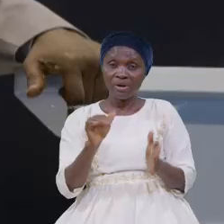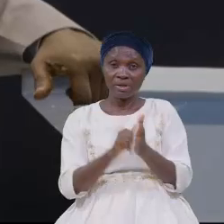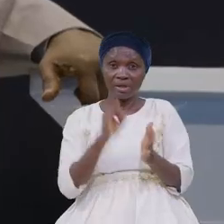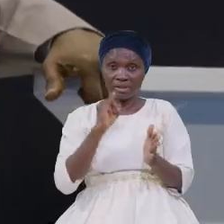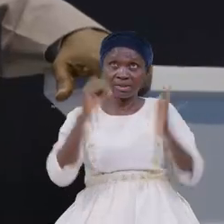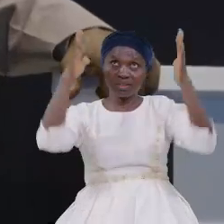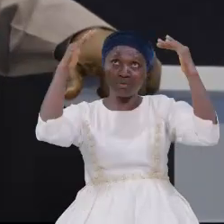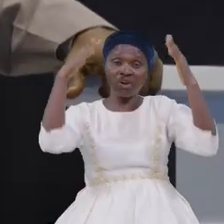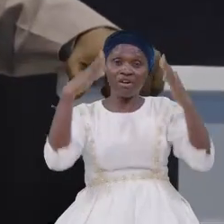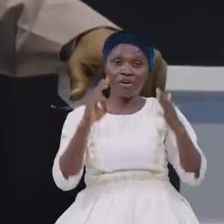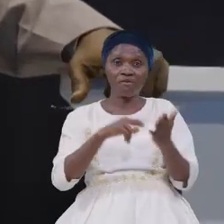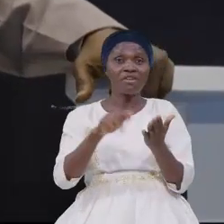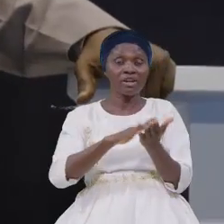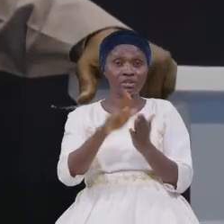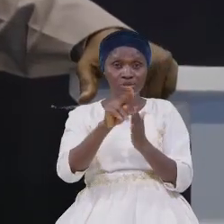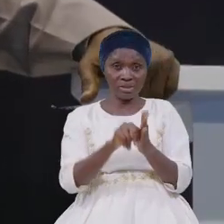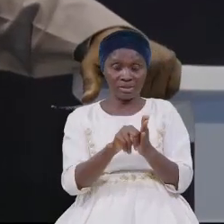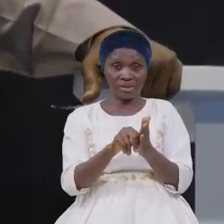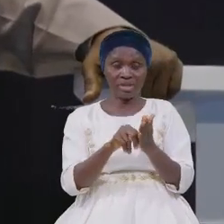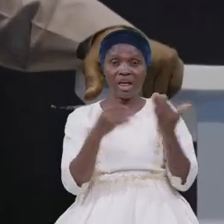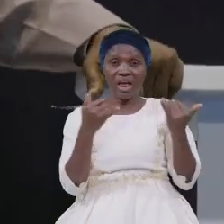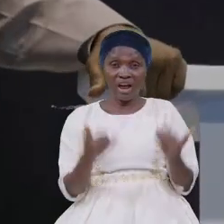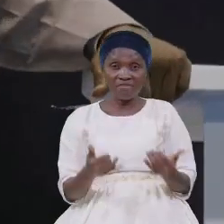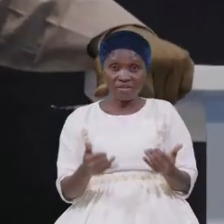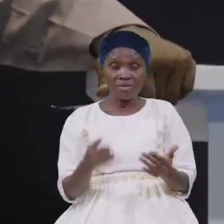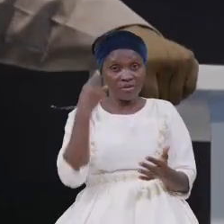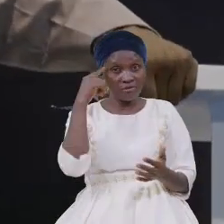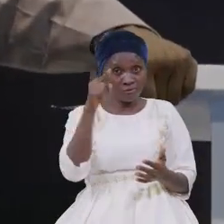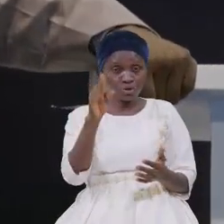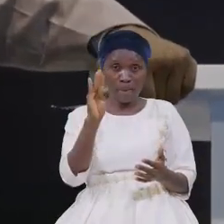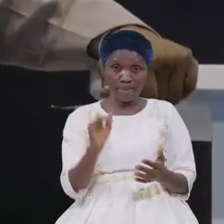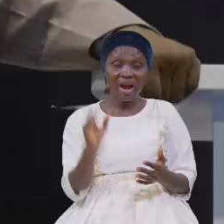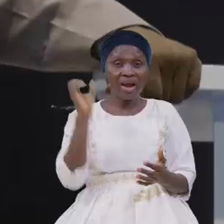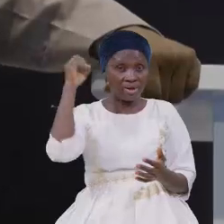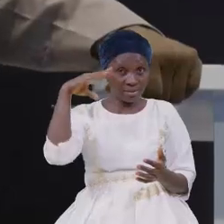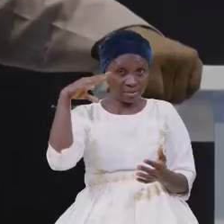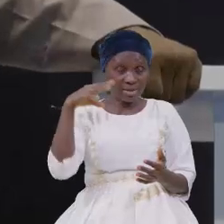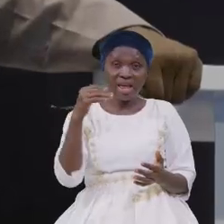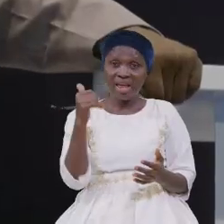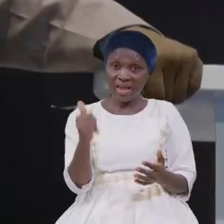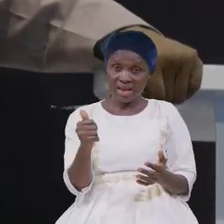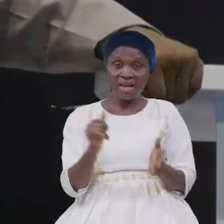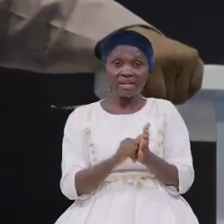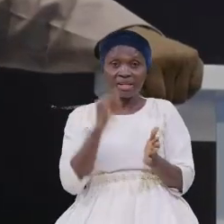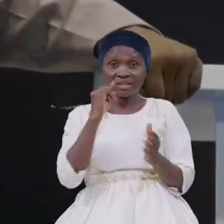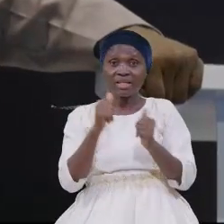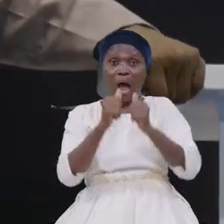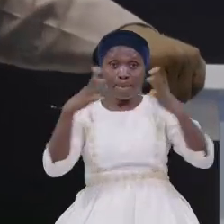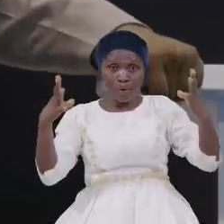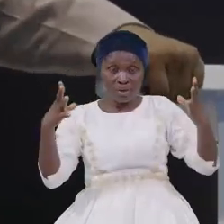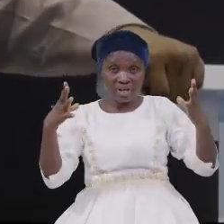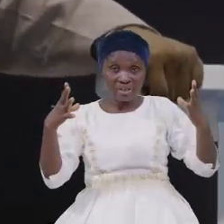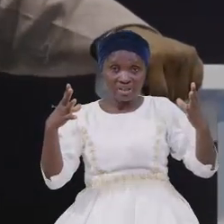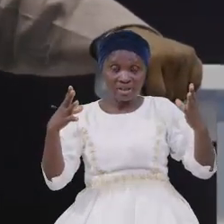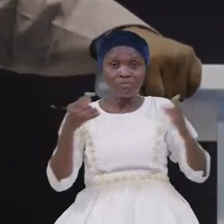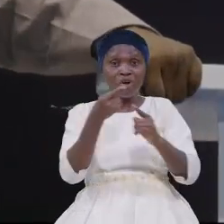righteousness available for you by grace. A, that's abundance from the Almighty